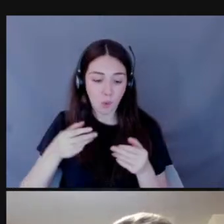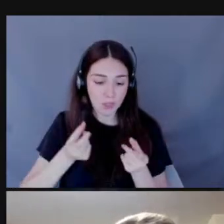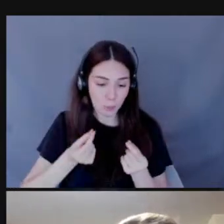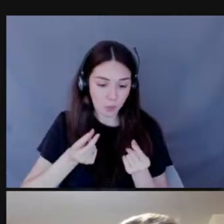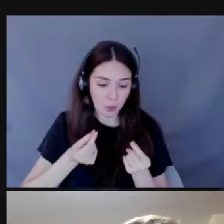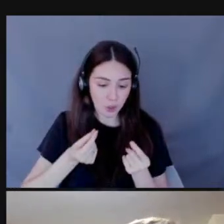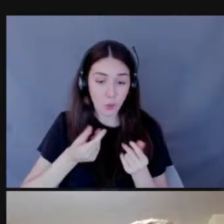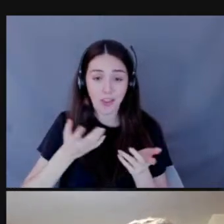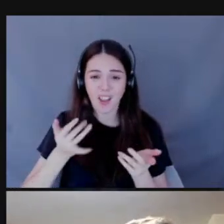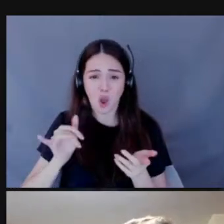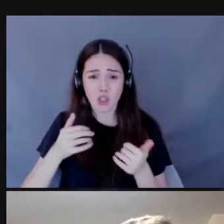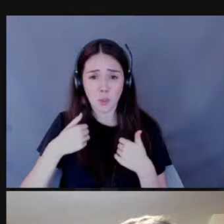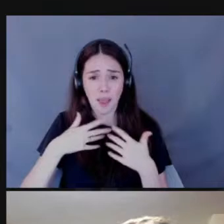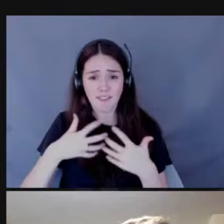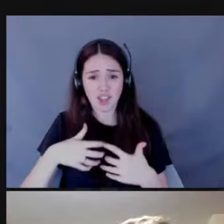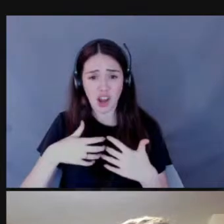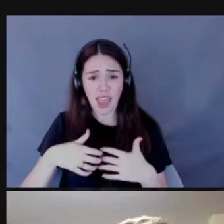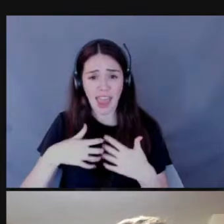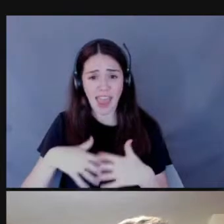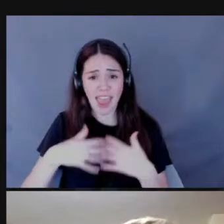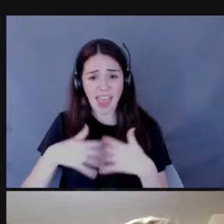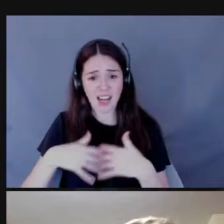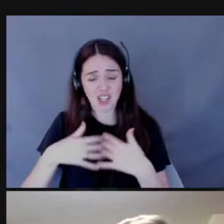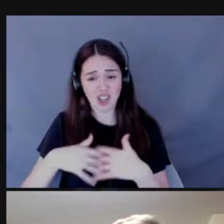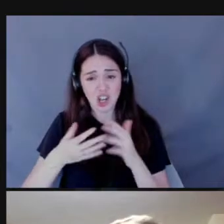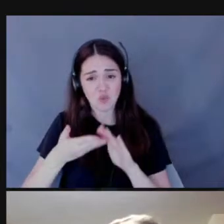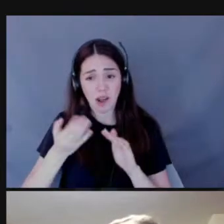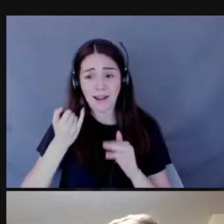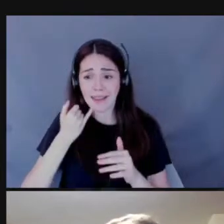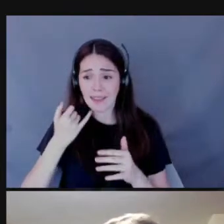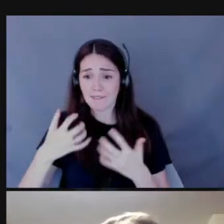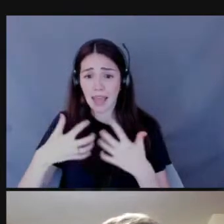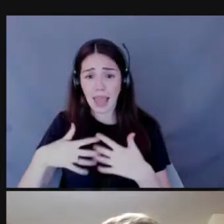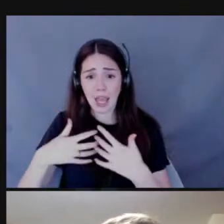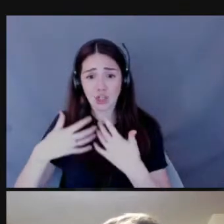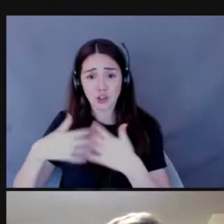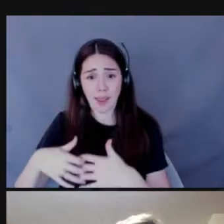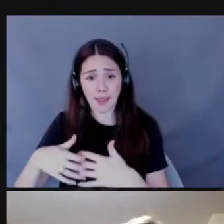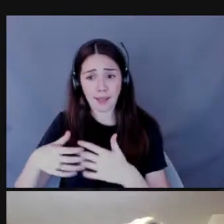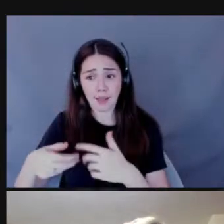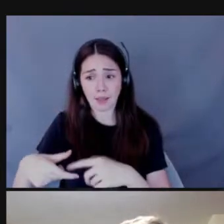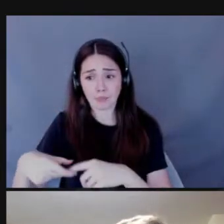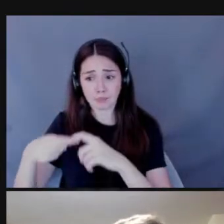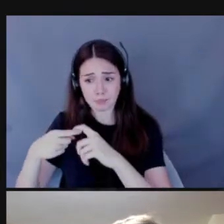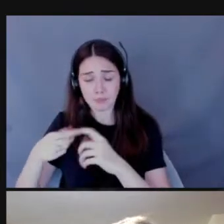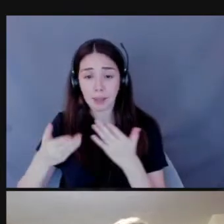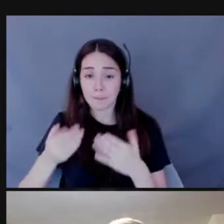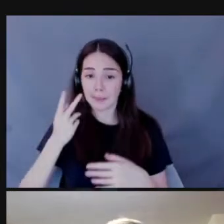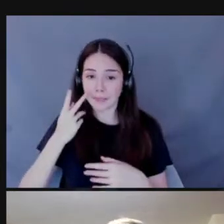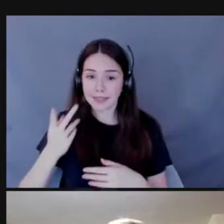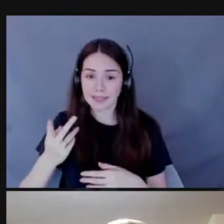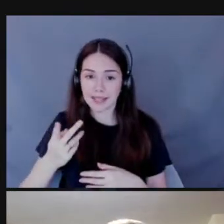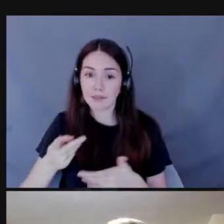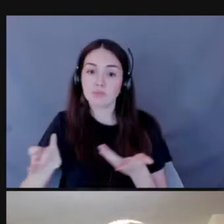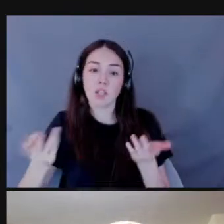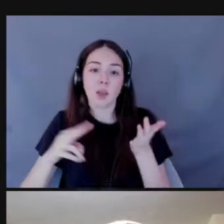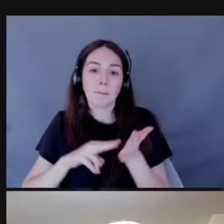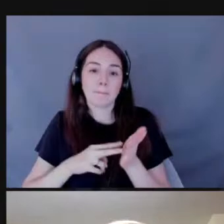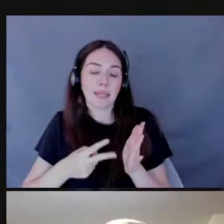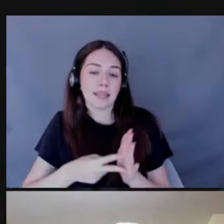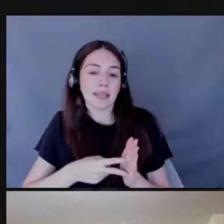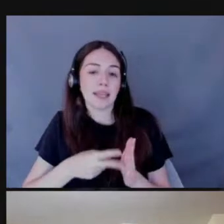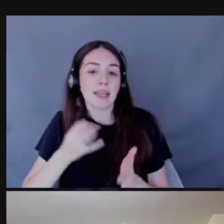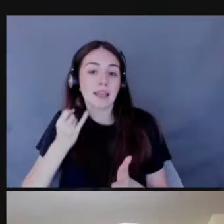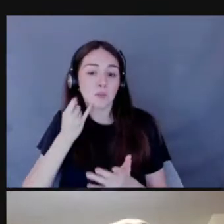their engines running. If they were to go out there and shut their engines off and look, they might see it. In other words, if you want to